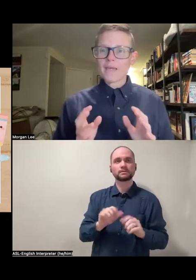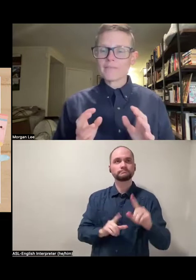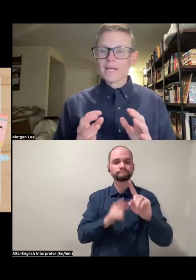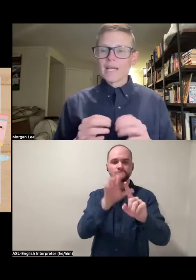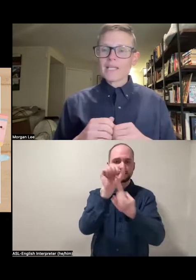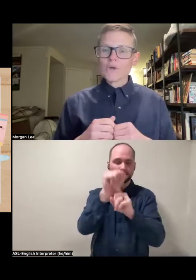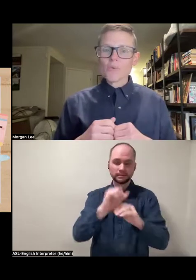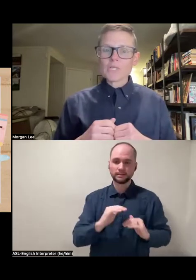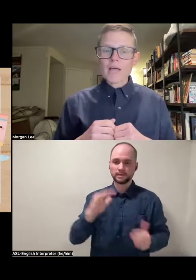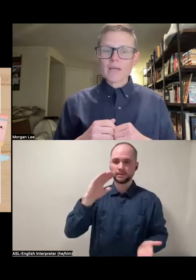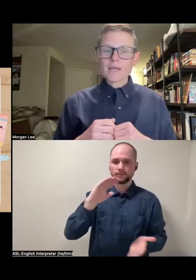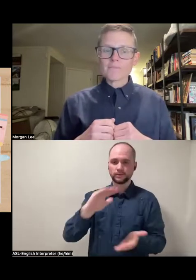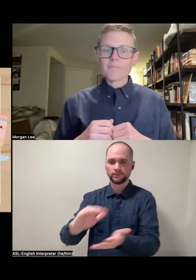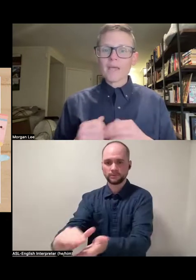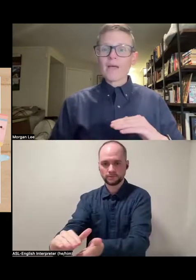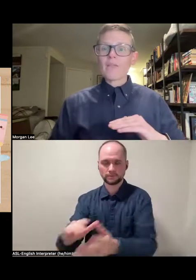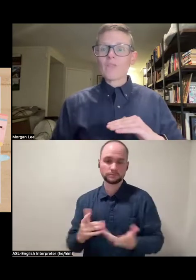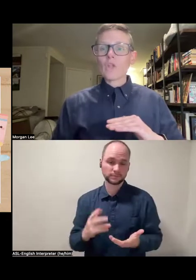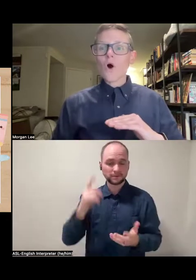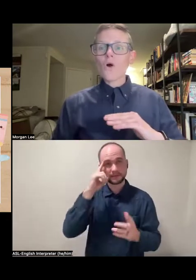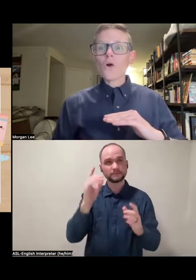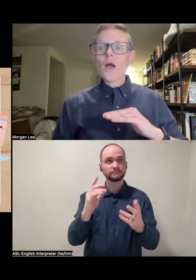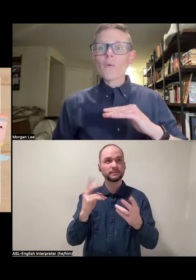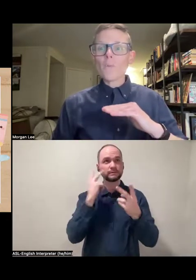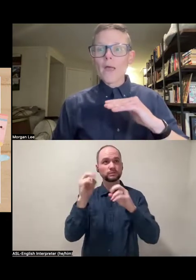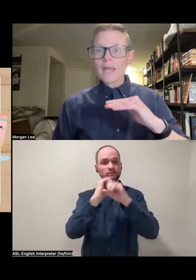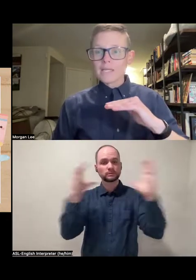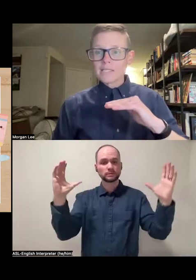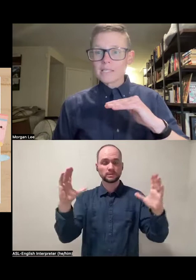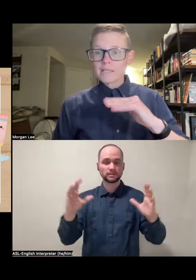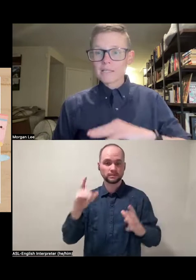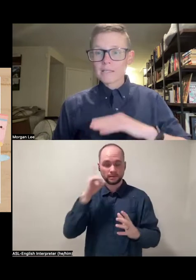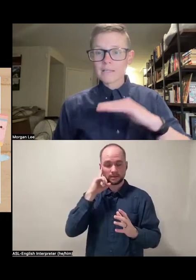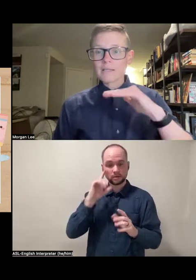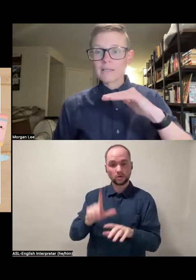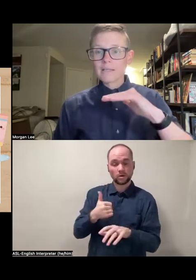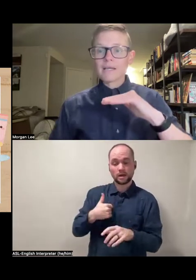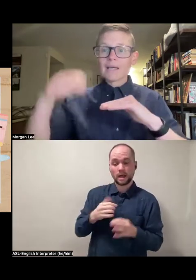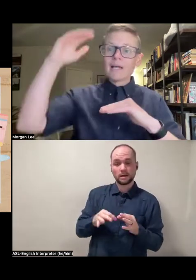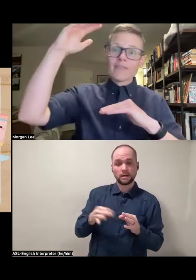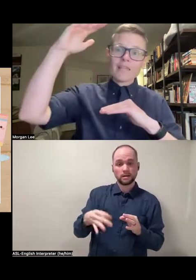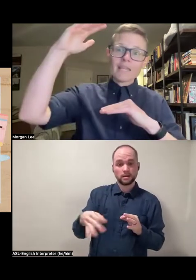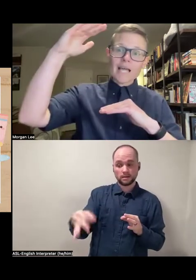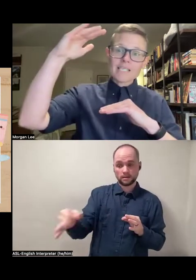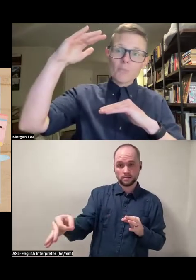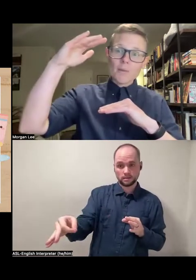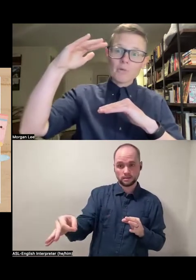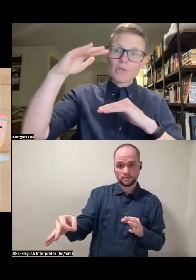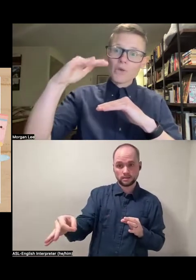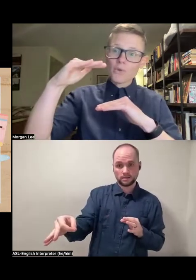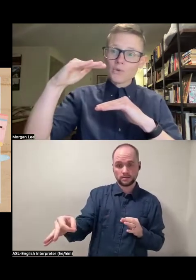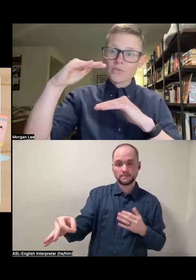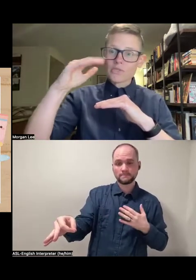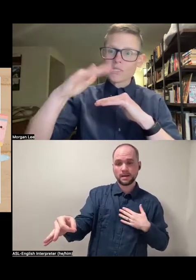visual way, it's almost like the longer I wait, the less I'll be